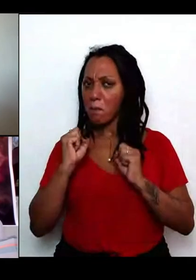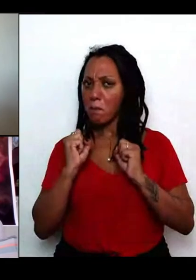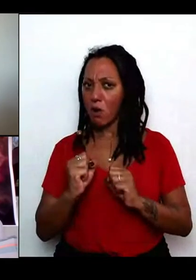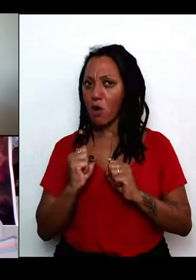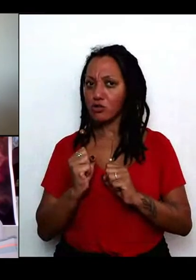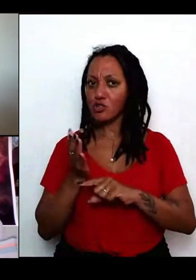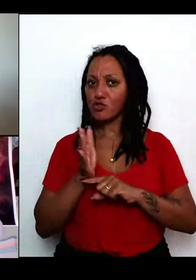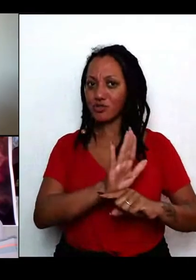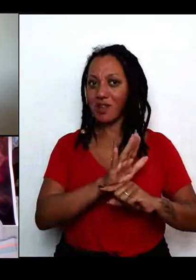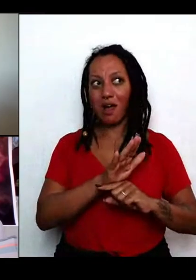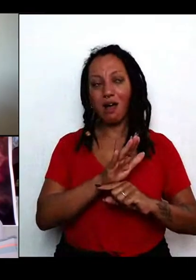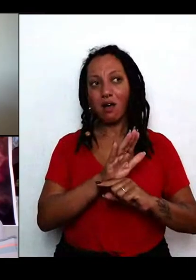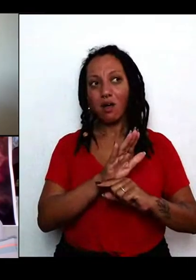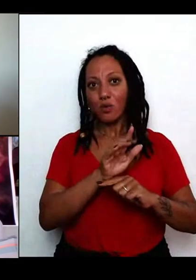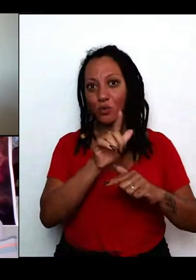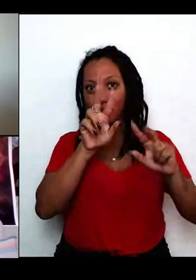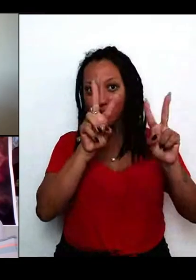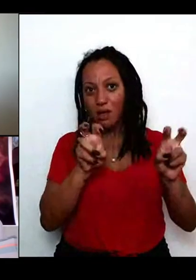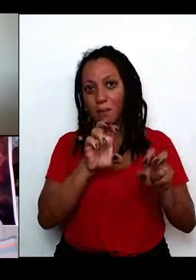um